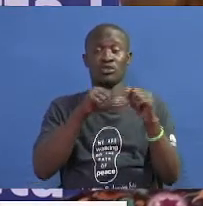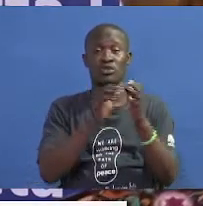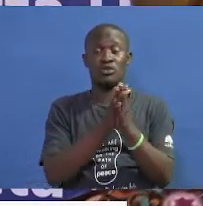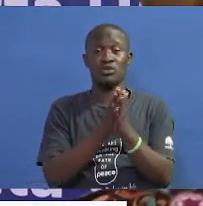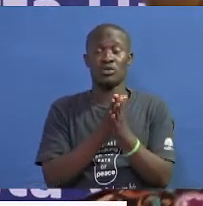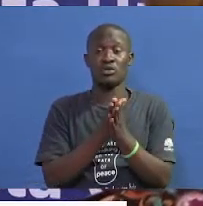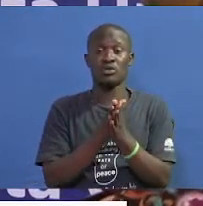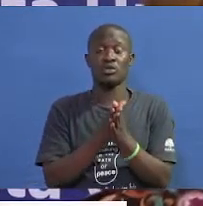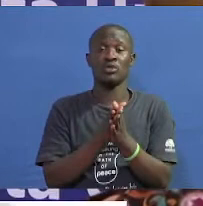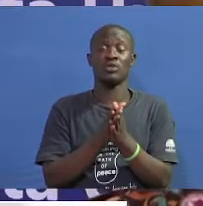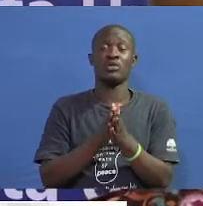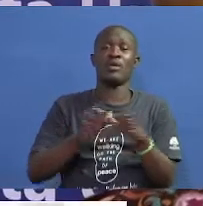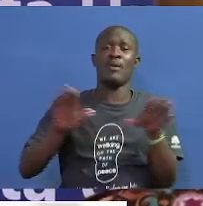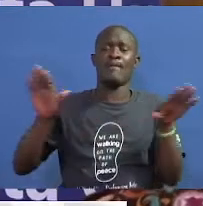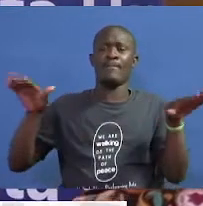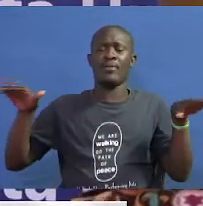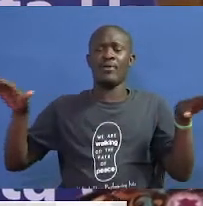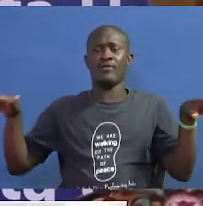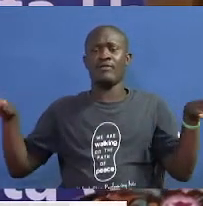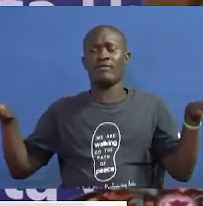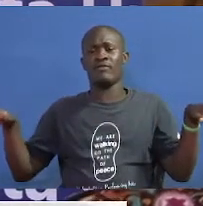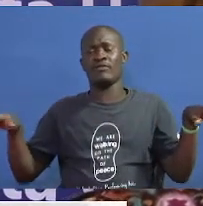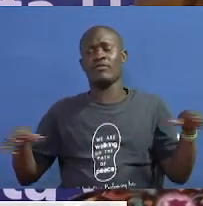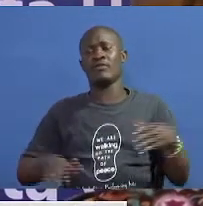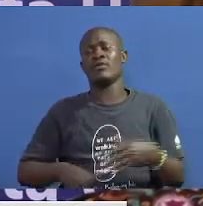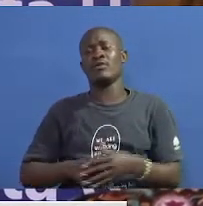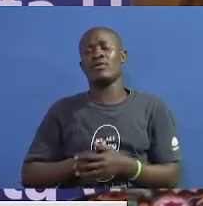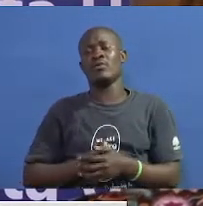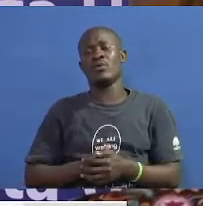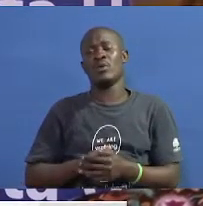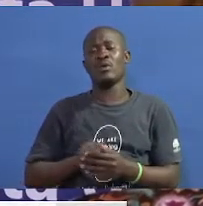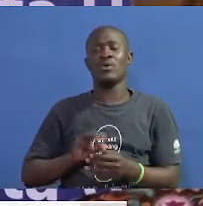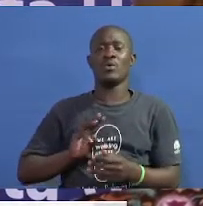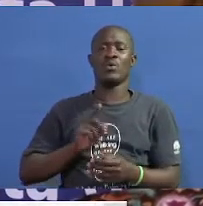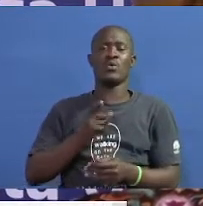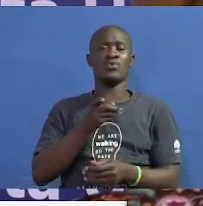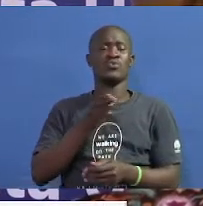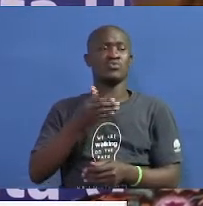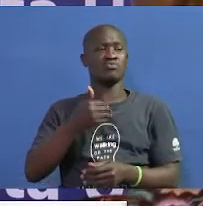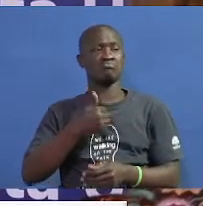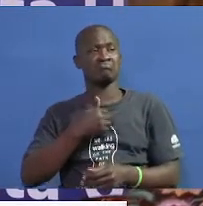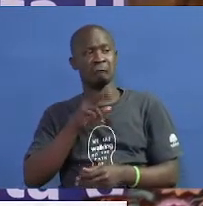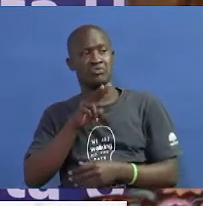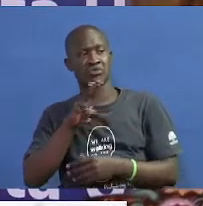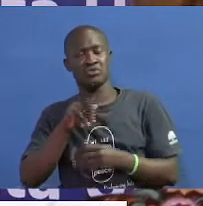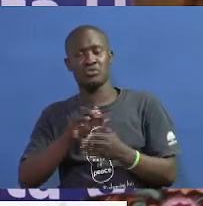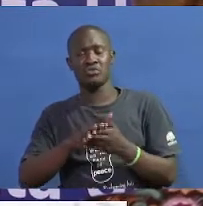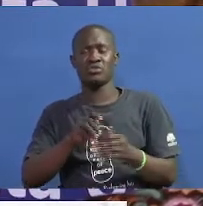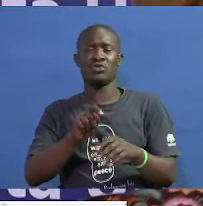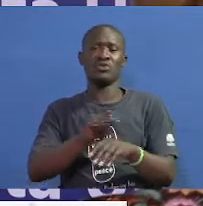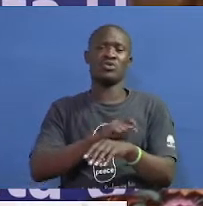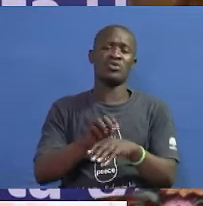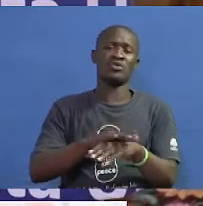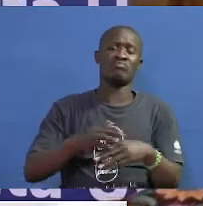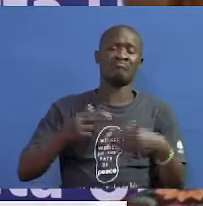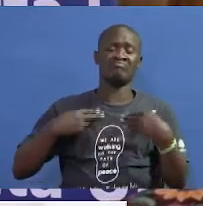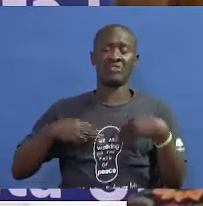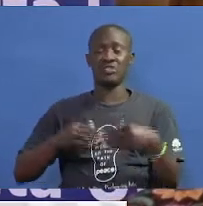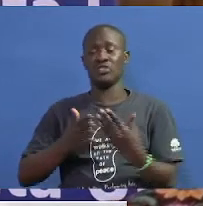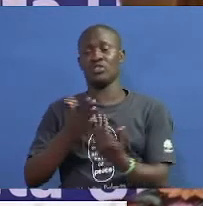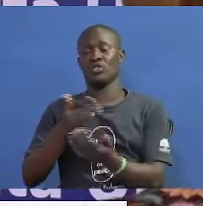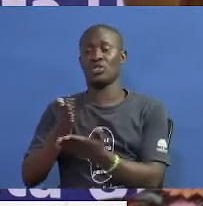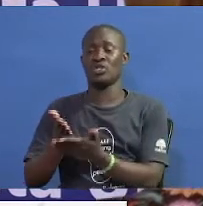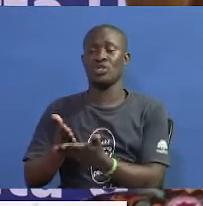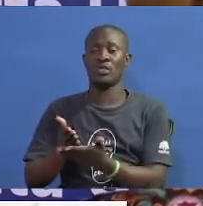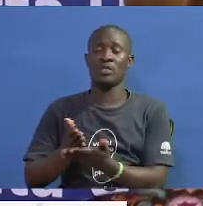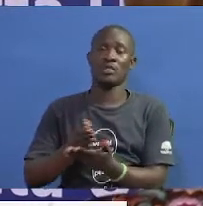back to the butterfly IQ device. We've seen you training the healthcare providers,